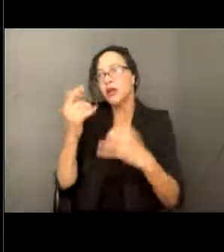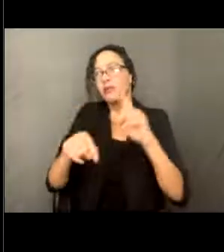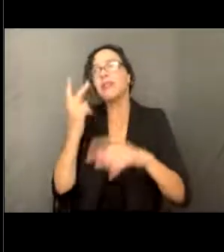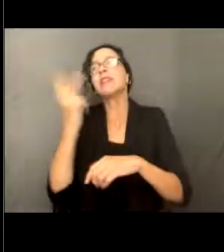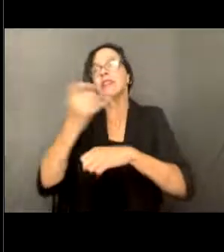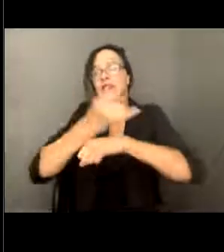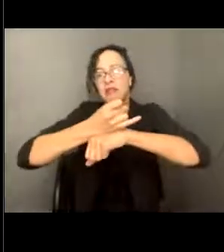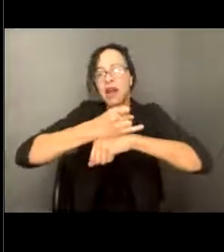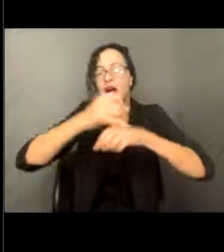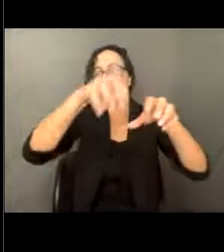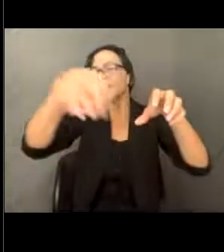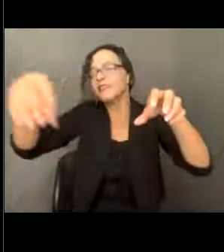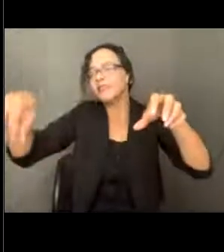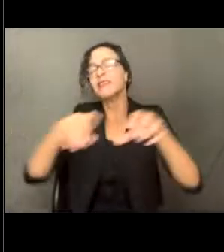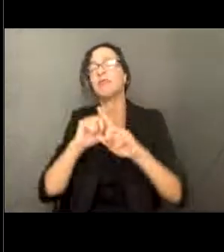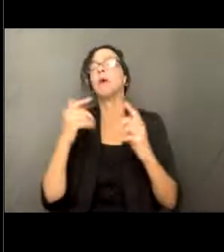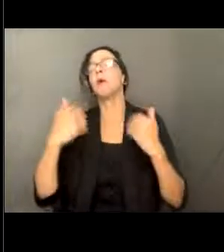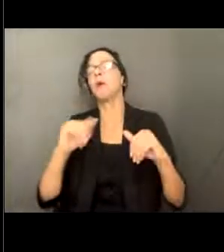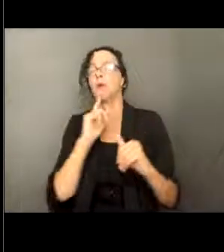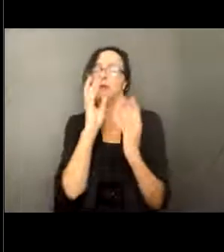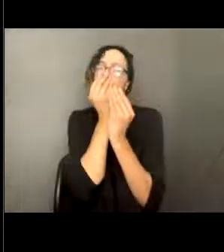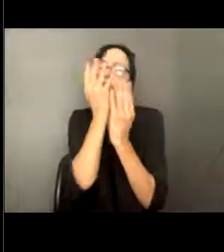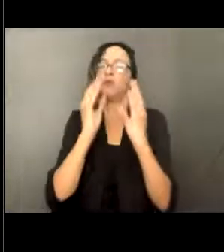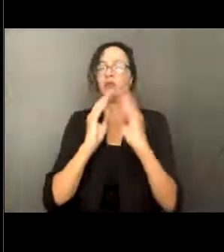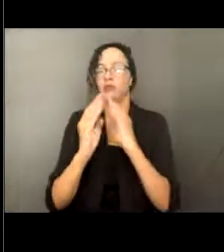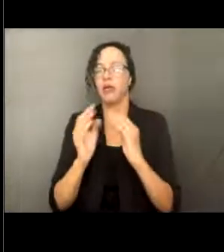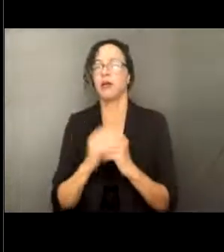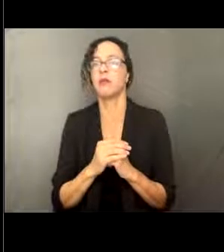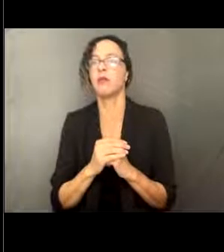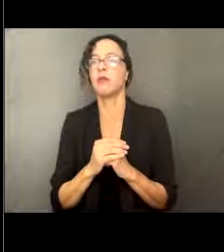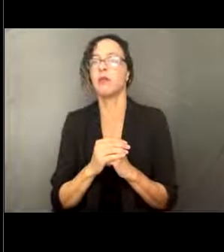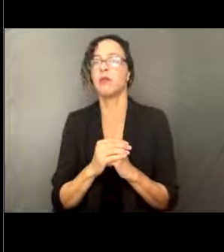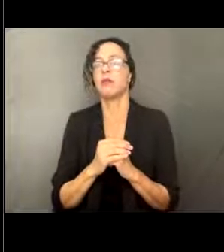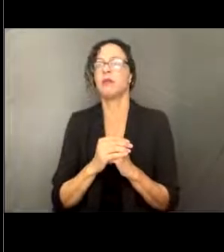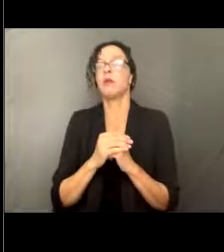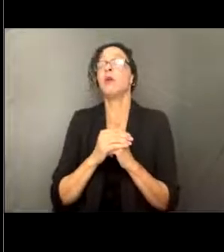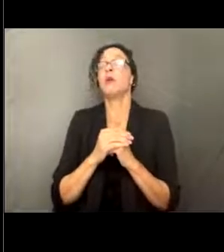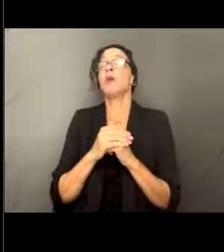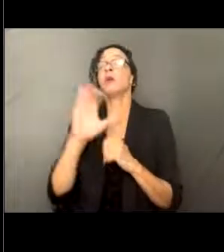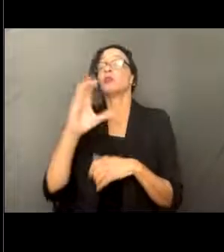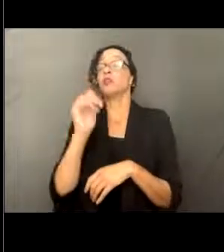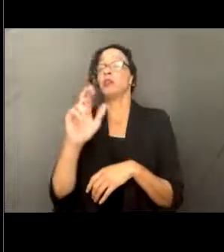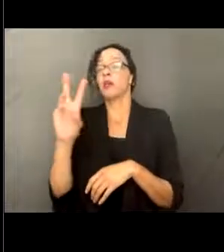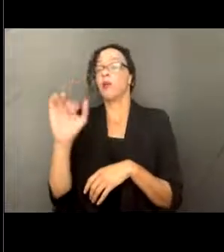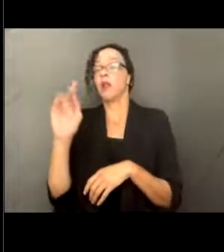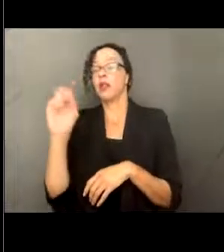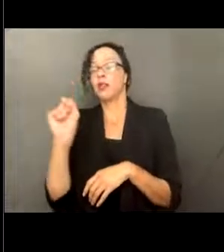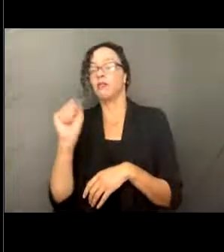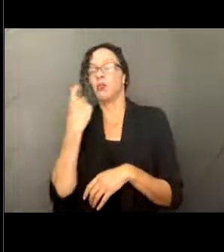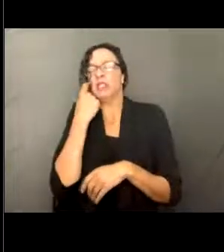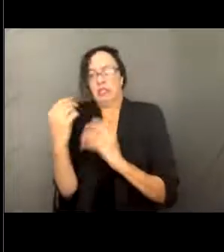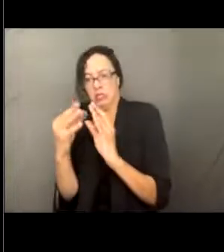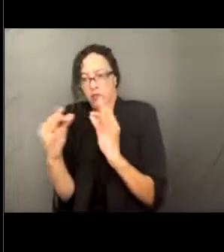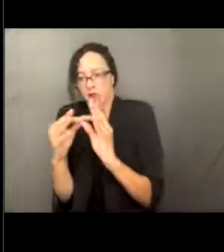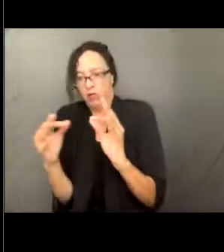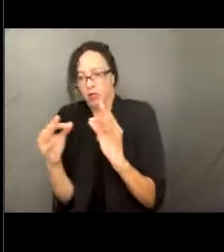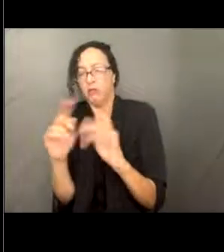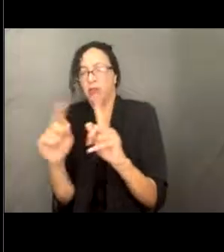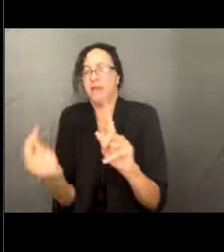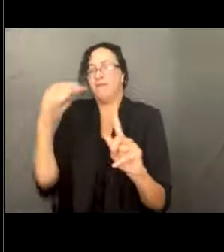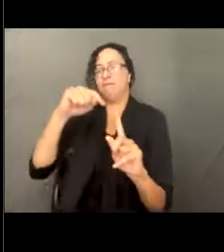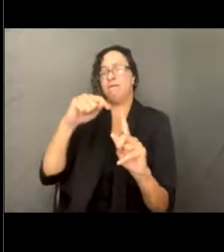Housing and workforce housing remains essential, like Chair Williams referred to, but more immediate is our ability to